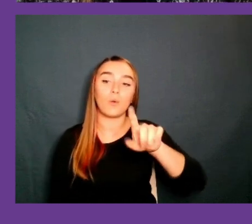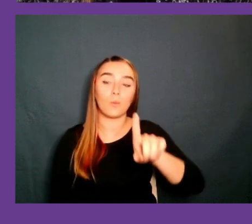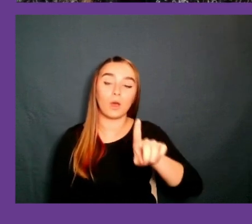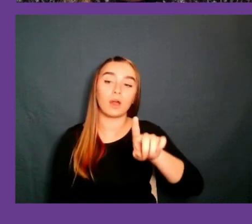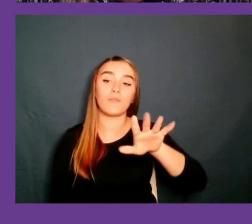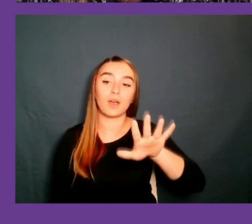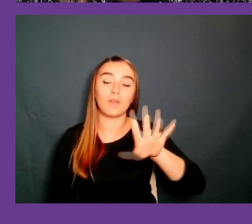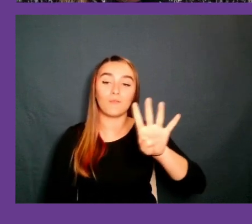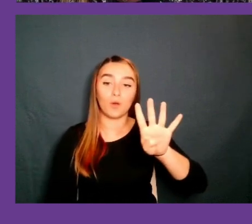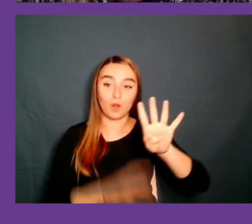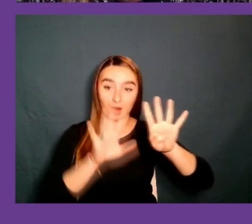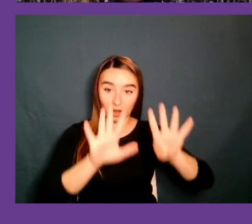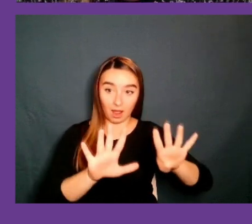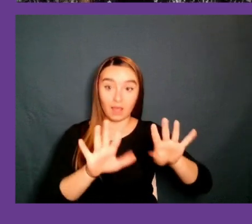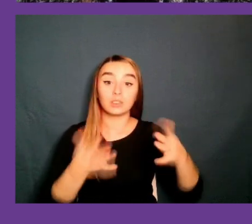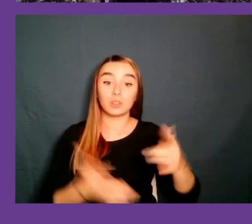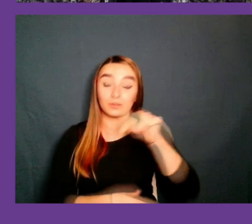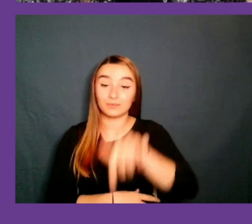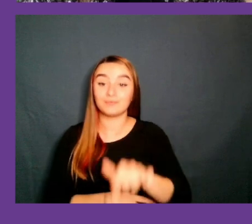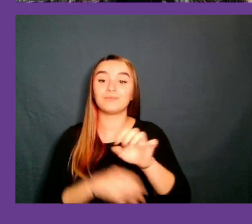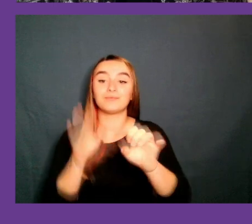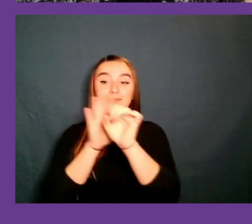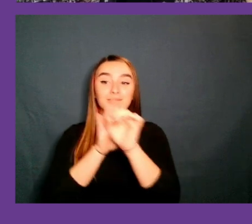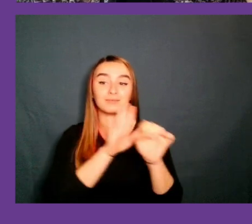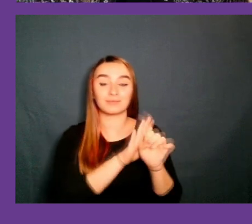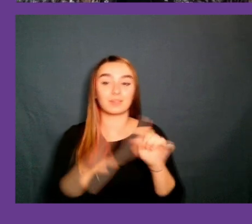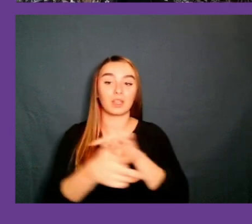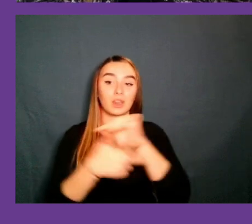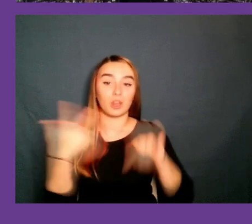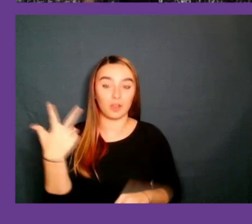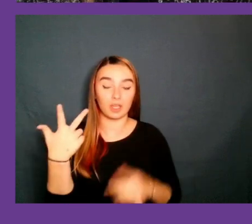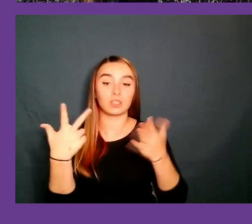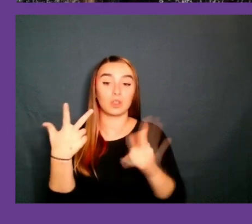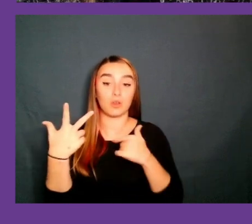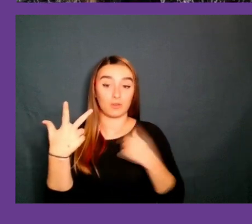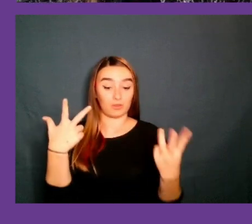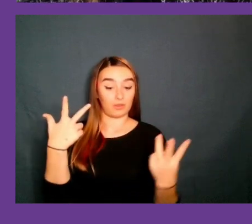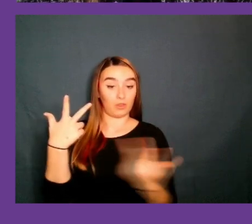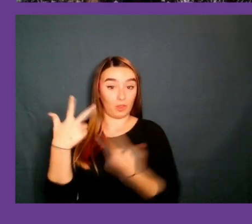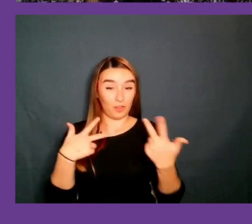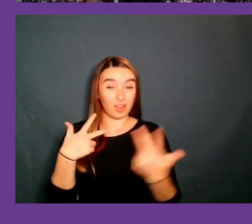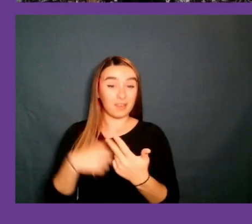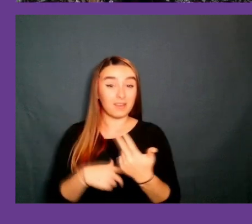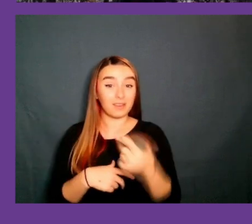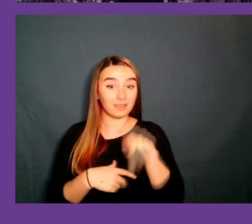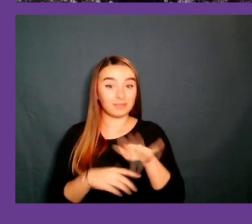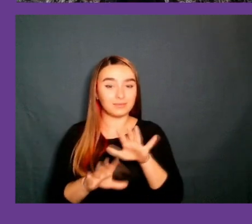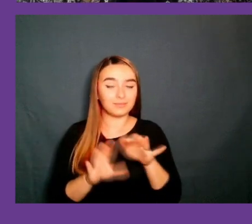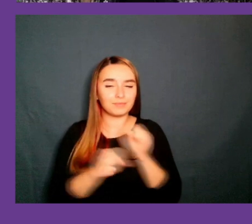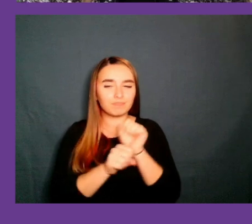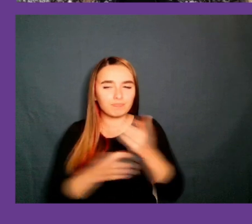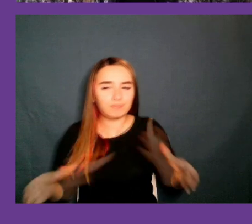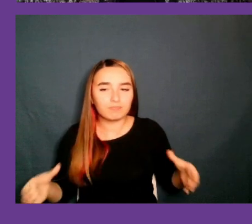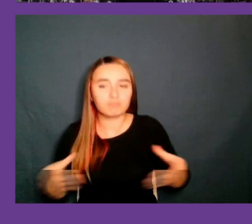3-logo standard, meaning that ETSI, CEN, and CENELEC are supposed to work together to make this happen, which I think is a very good idea. Then we